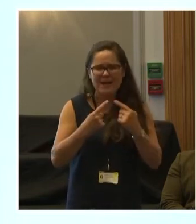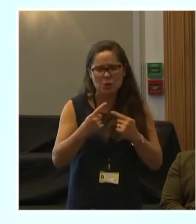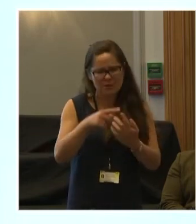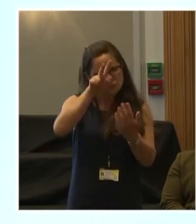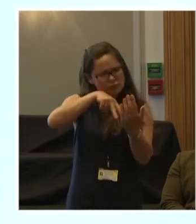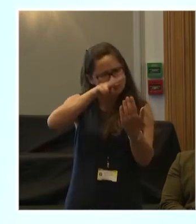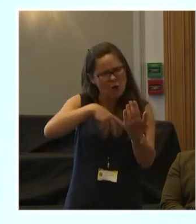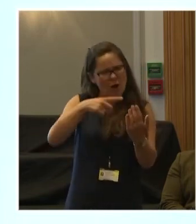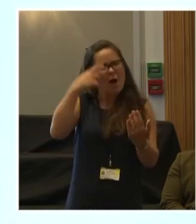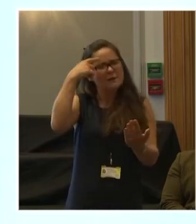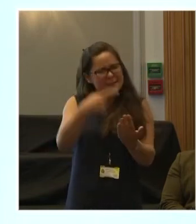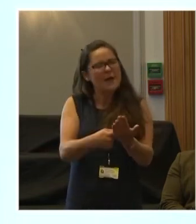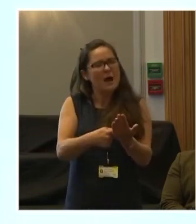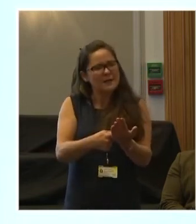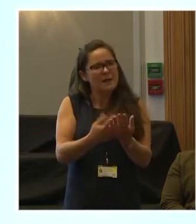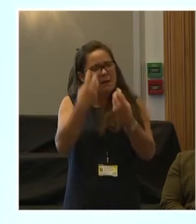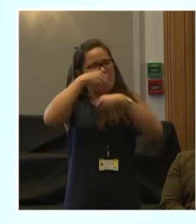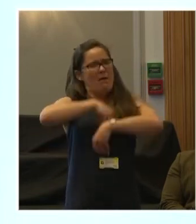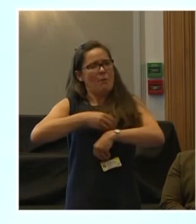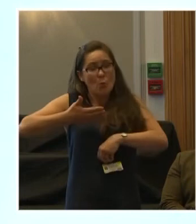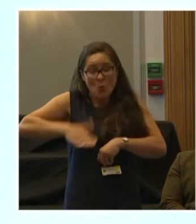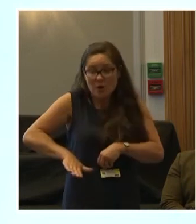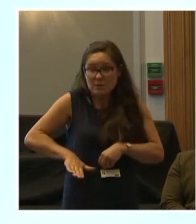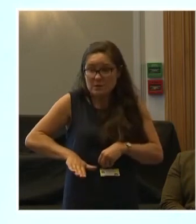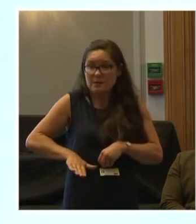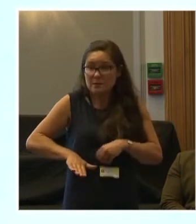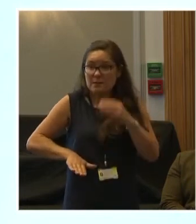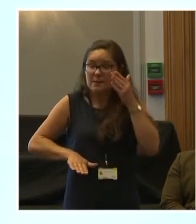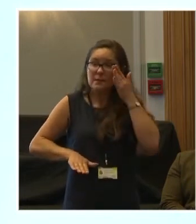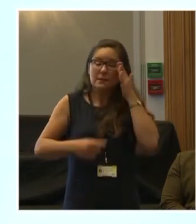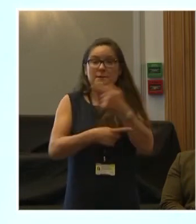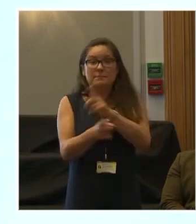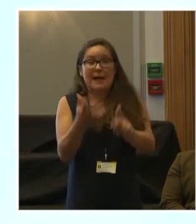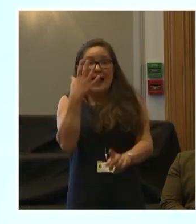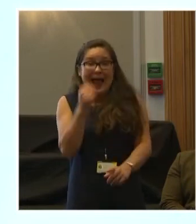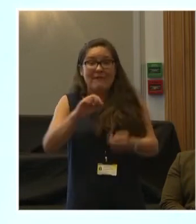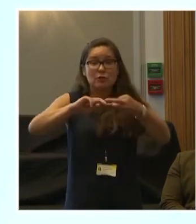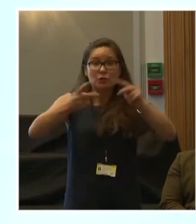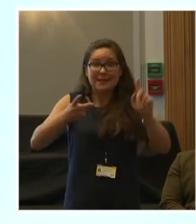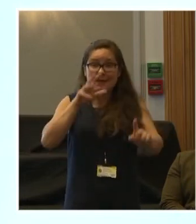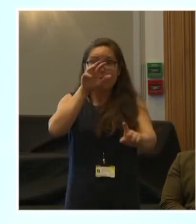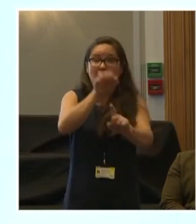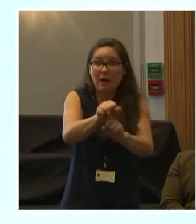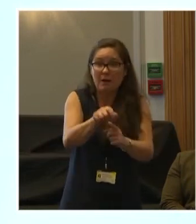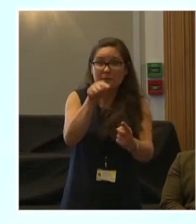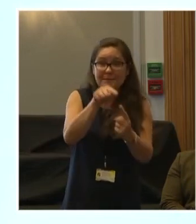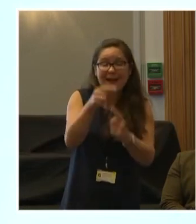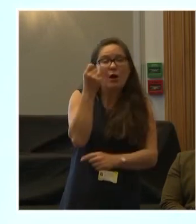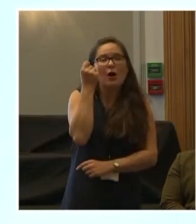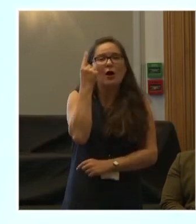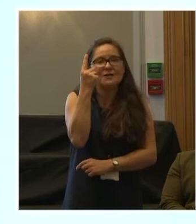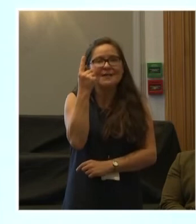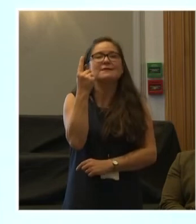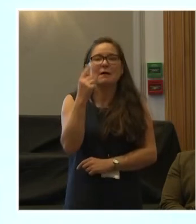condition. The result is that more people have a genetic diagnosis and they understand that genetic diagnosis. It's up